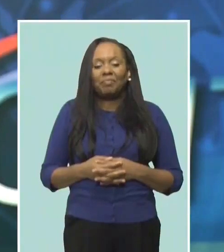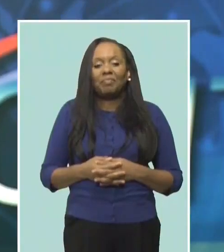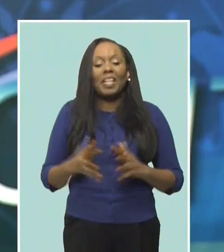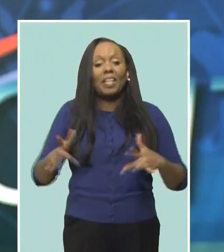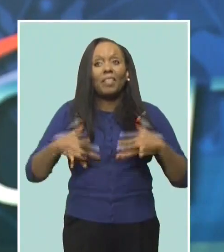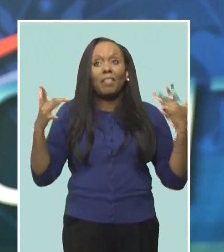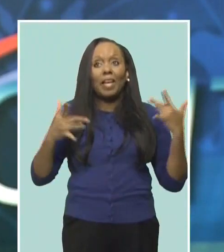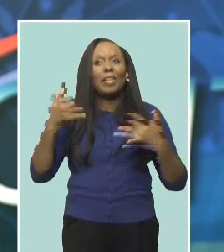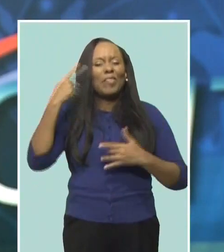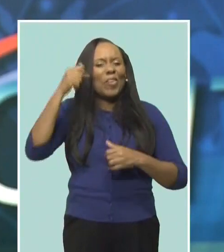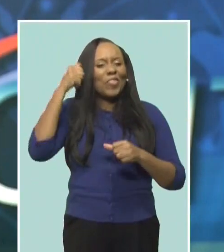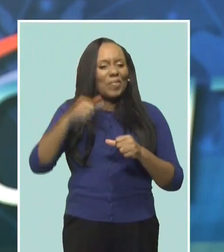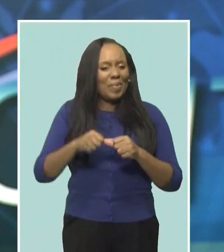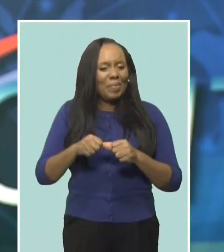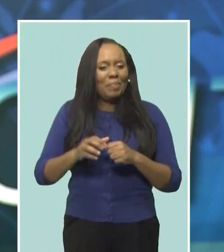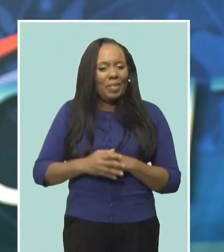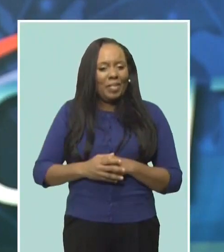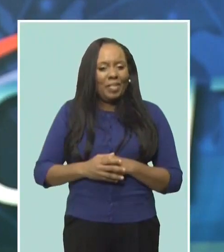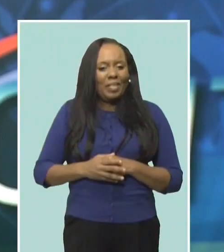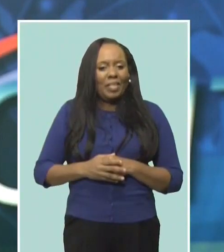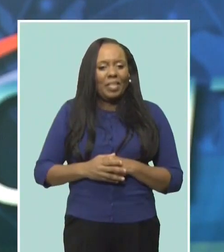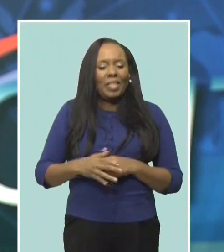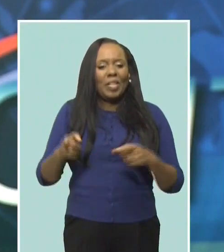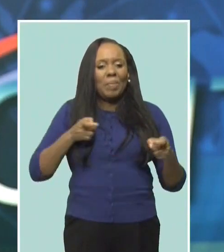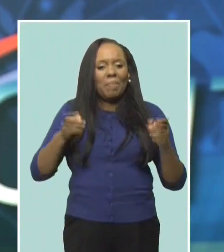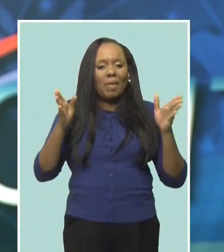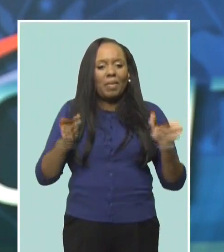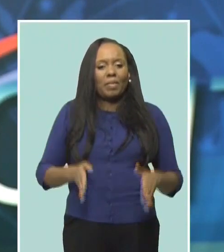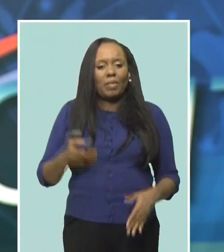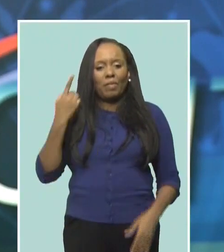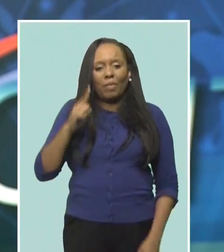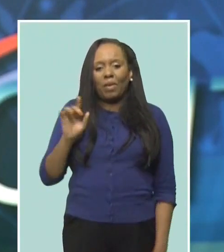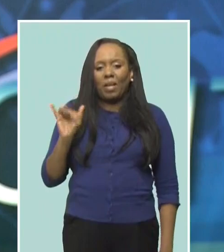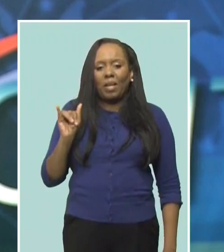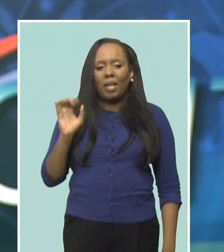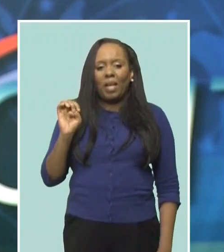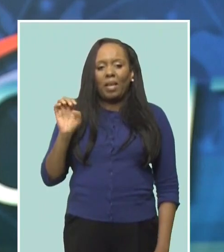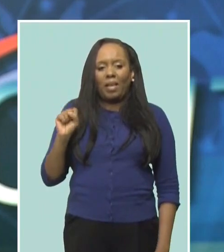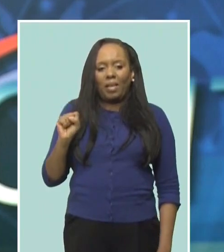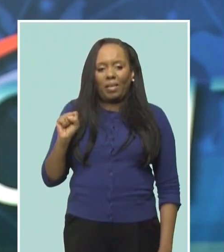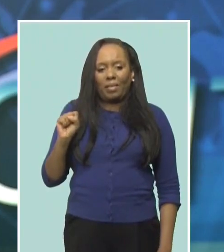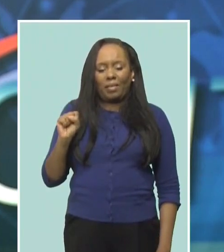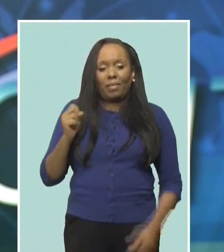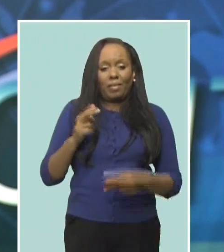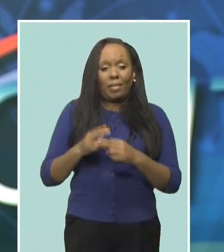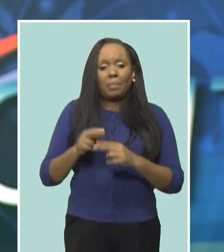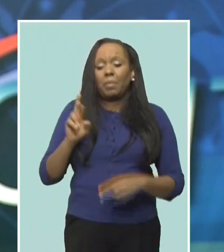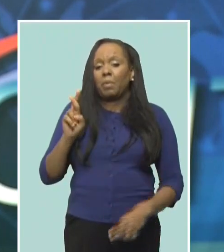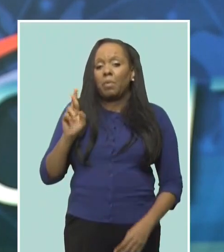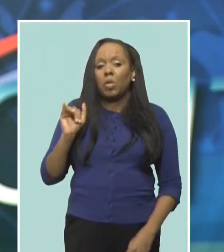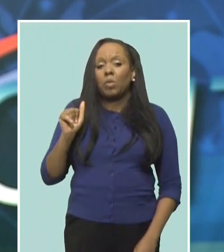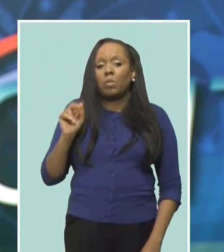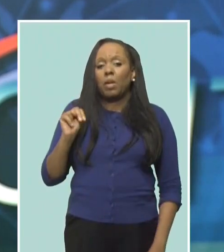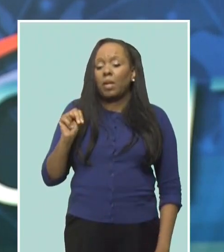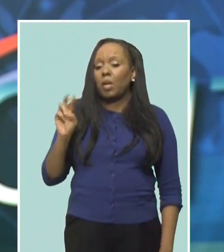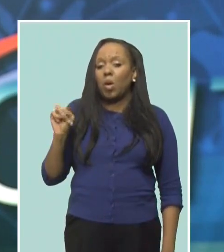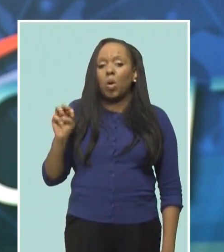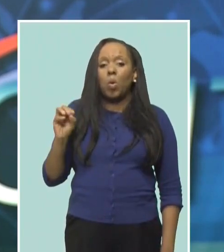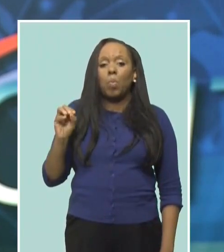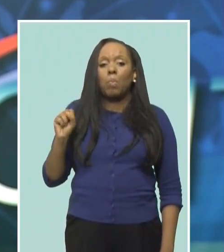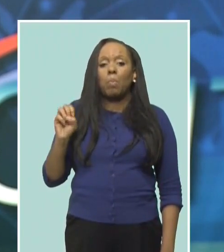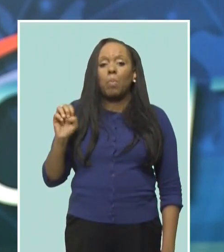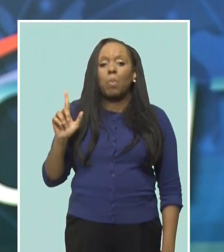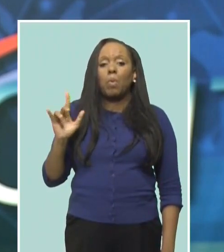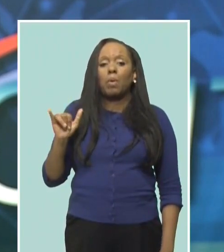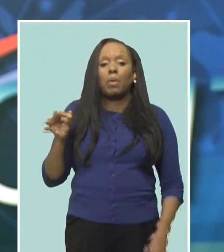A momentous occasion. That's how acting manager of the Youth Entrepreneurship Scheme, Ryan Mosley, described the Yes